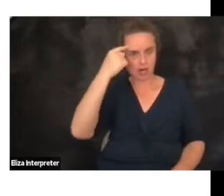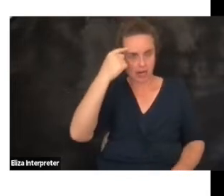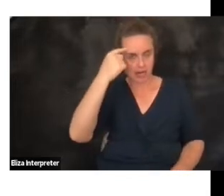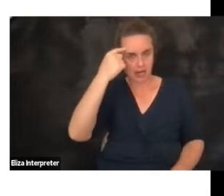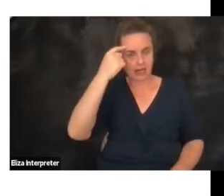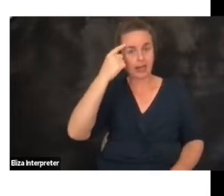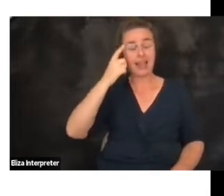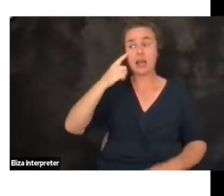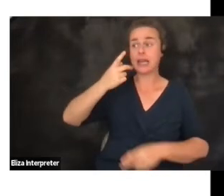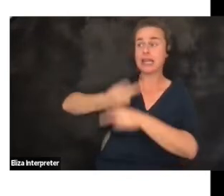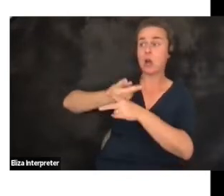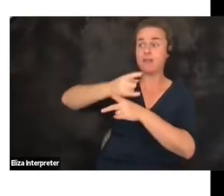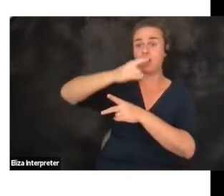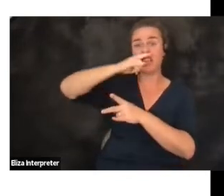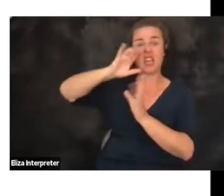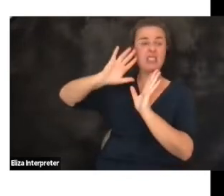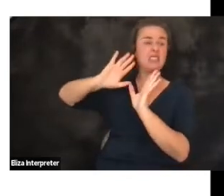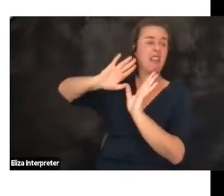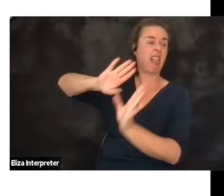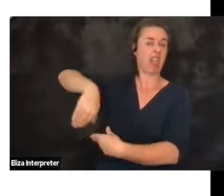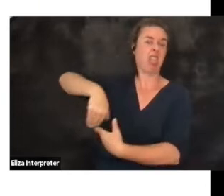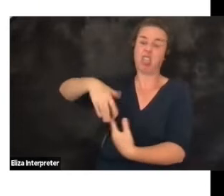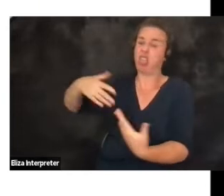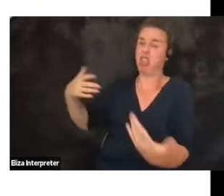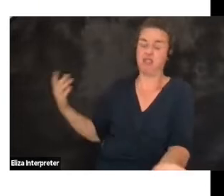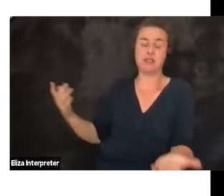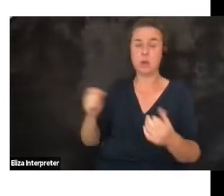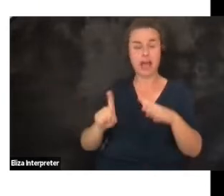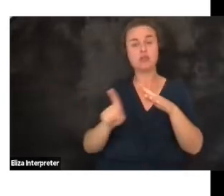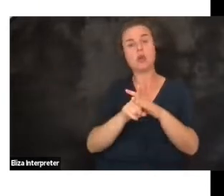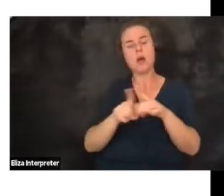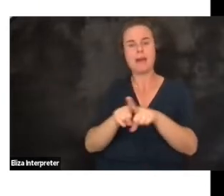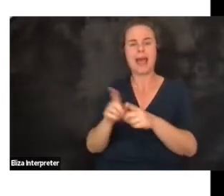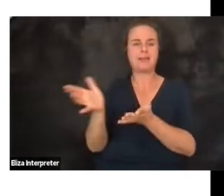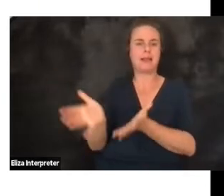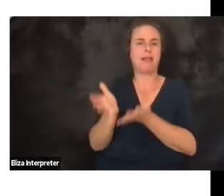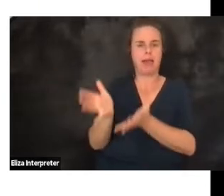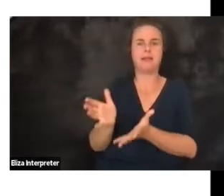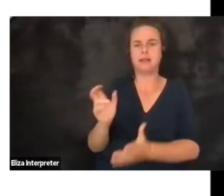caring for kids gets lost. So it really manifested as neglect.